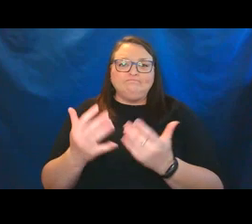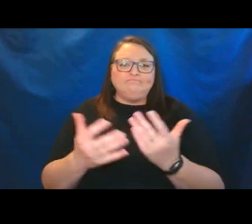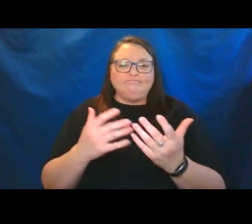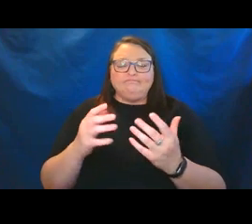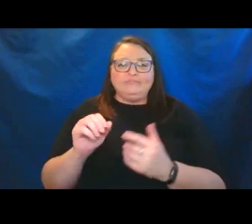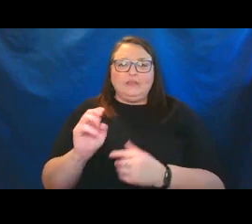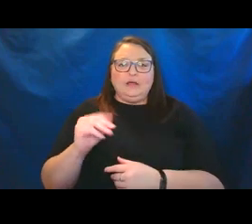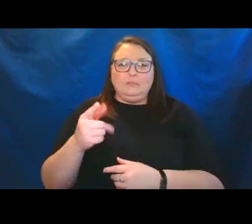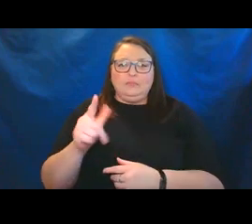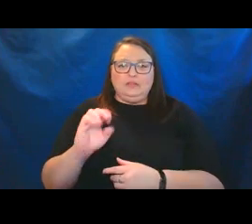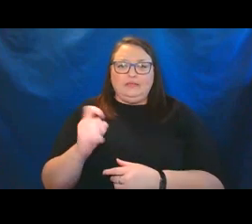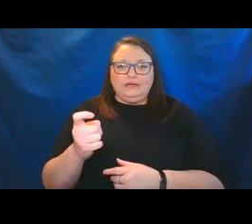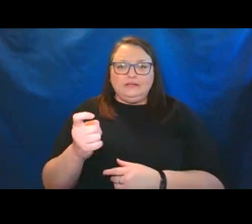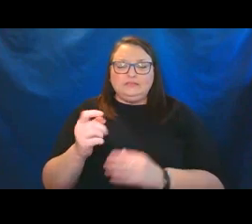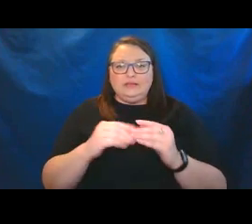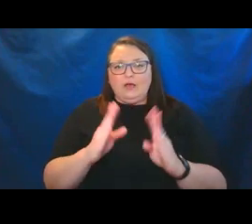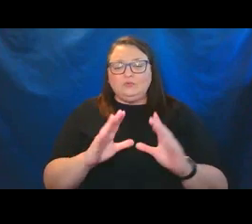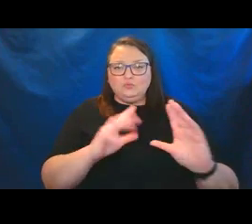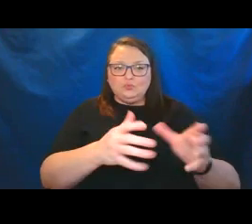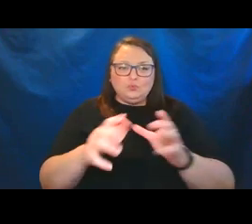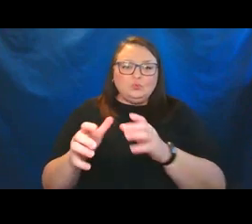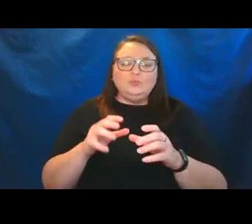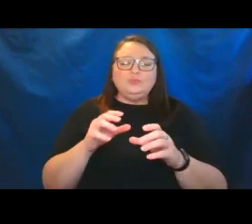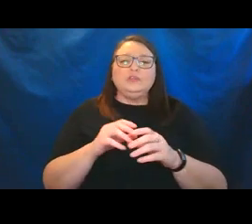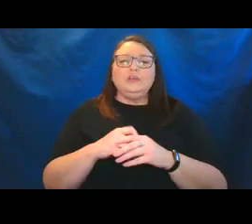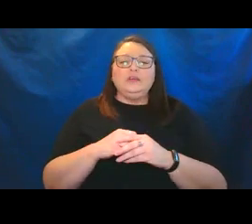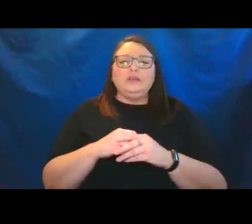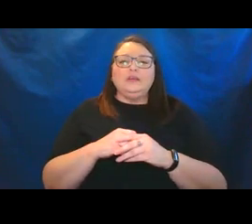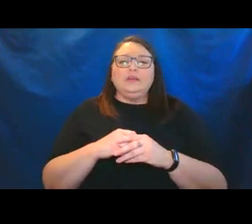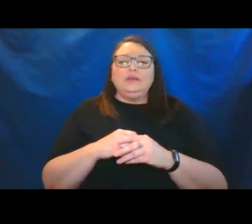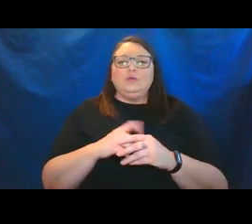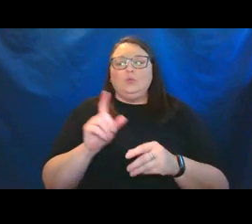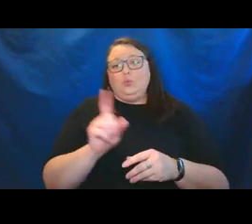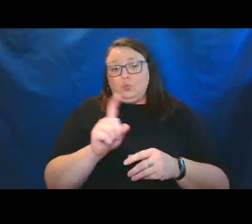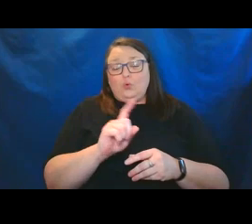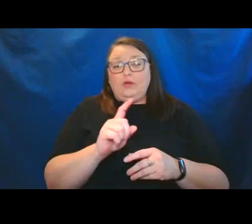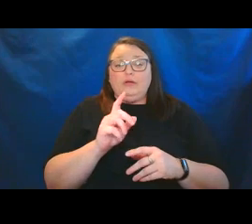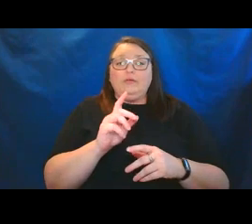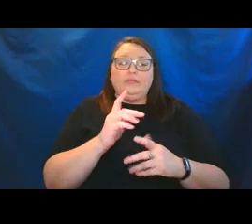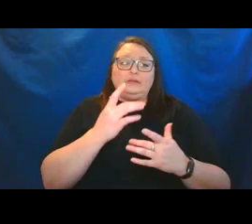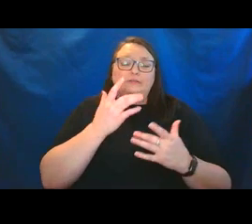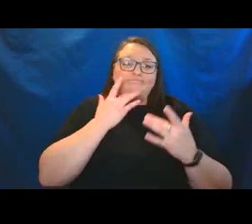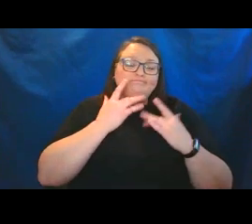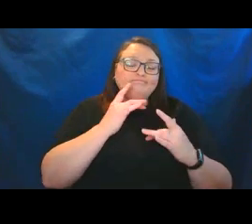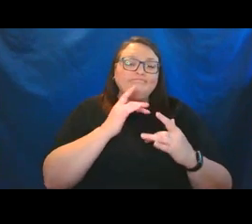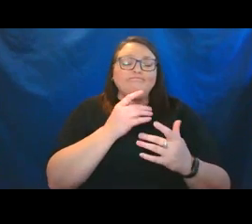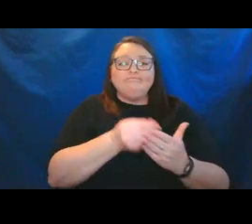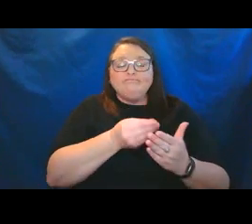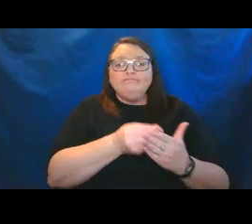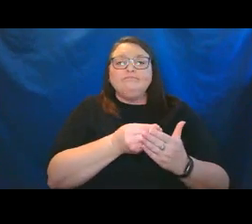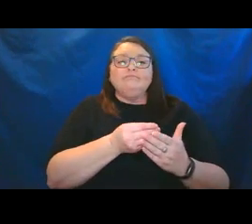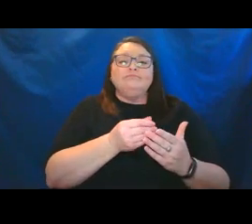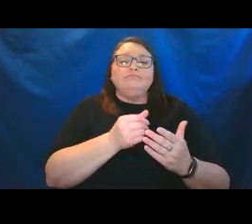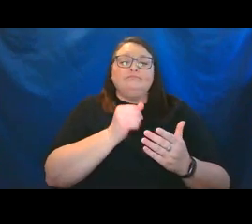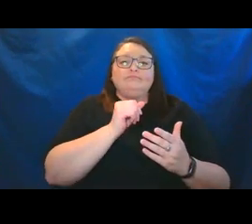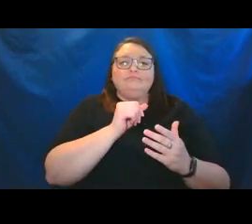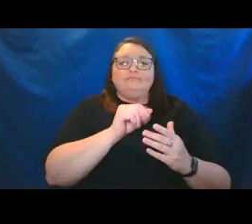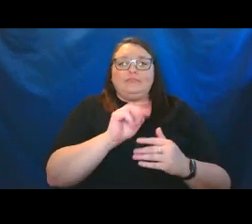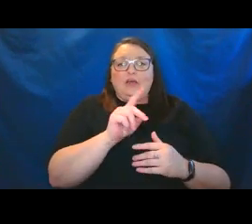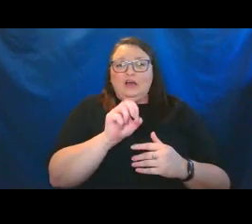complexes and housing groups in there where the disadvantaged, underskilled workers will benefit the most from this